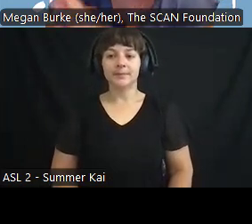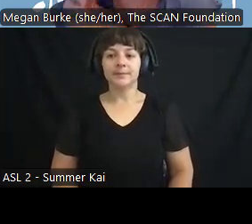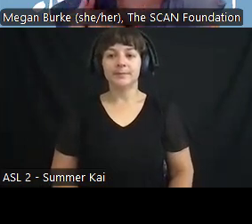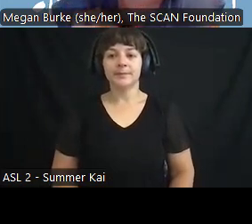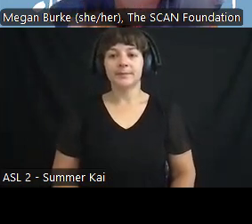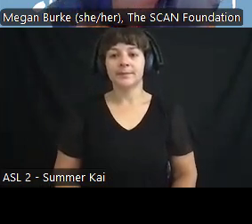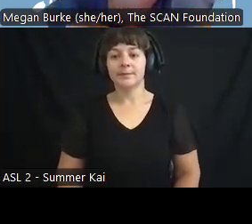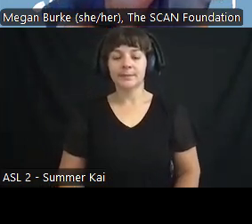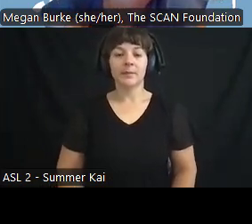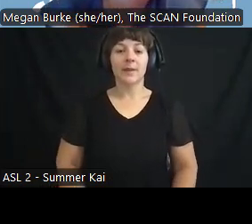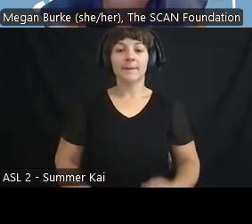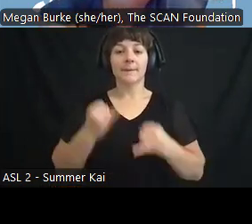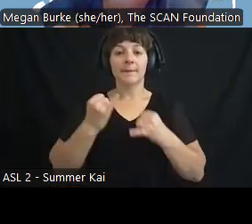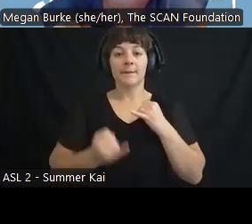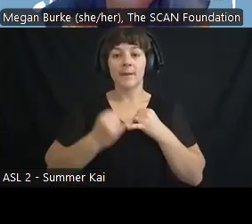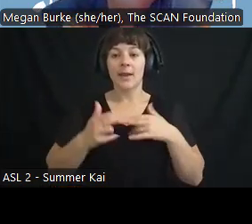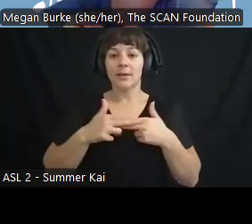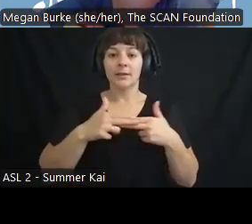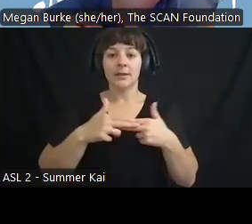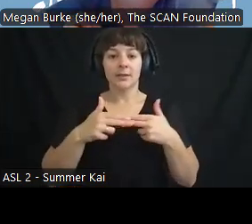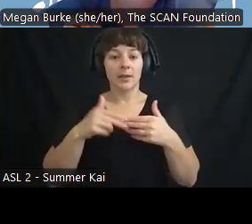Okay, and then our final slide, if you don't mind,